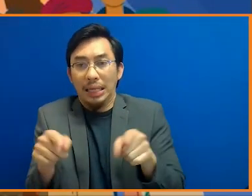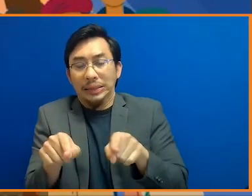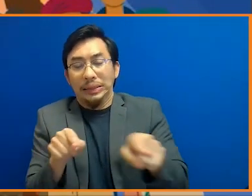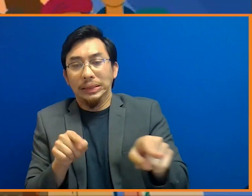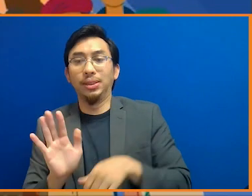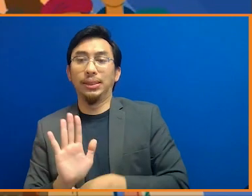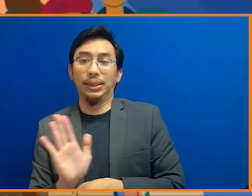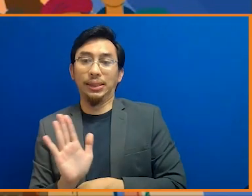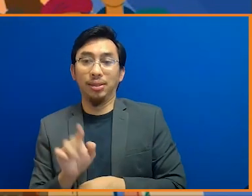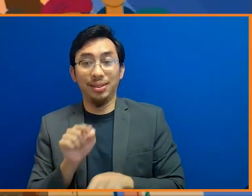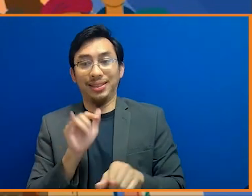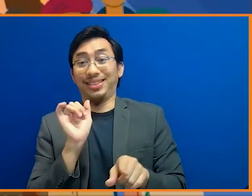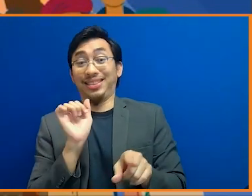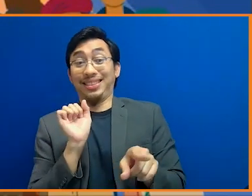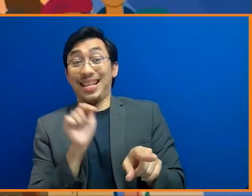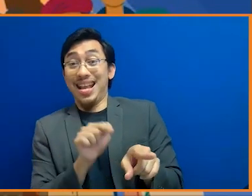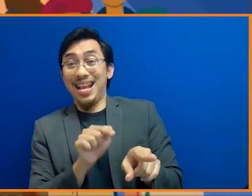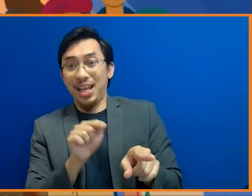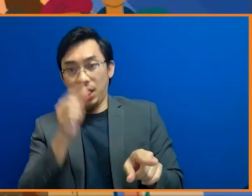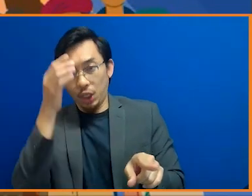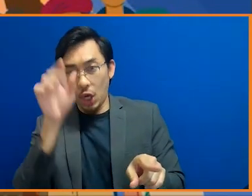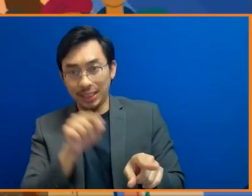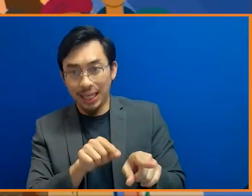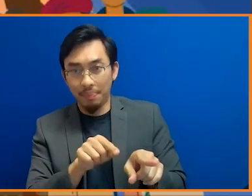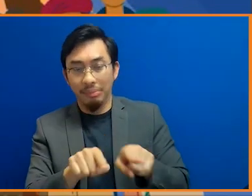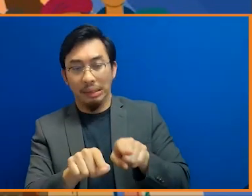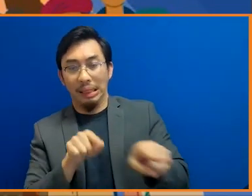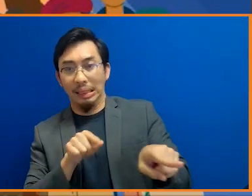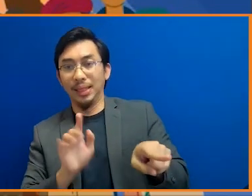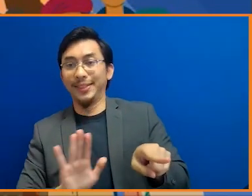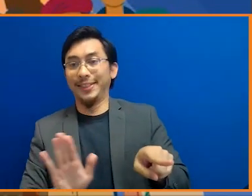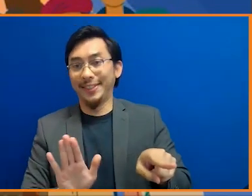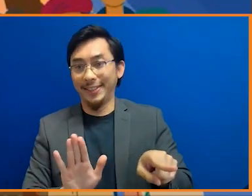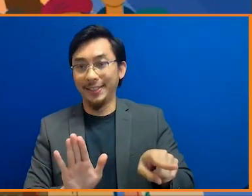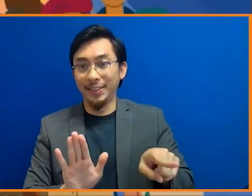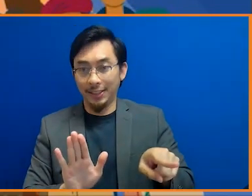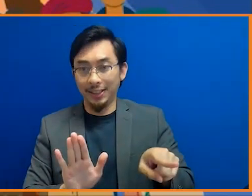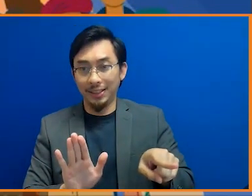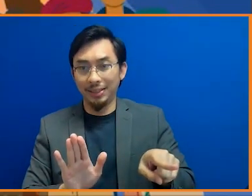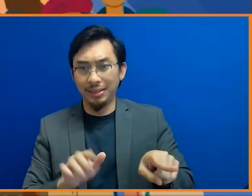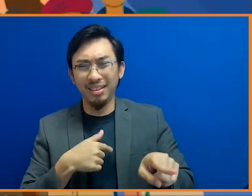behind. That's the concept. No one left behind mean that